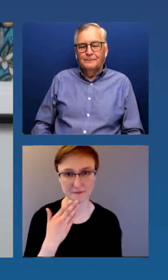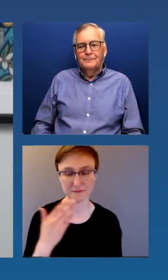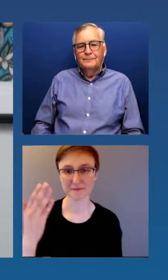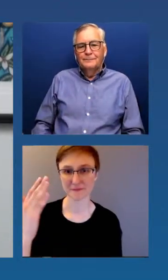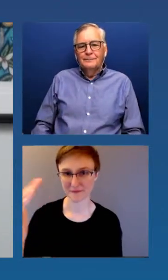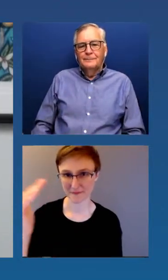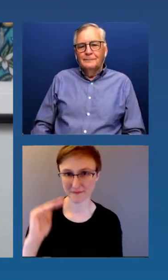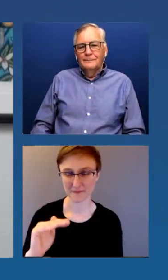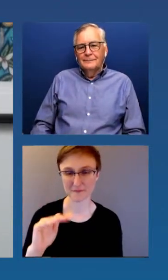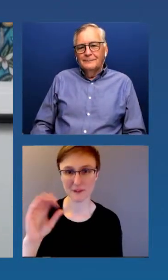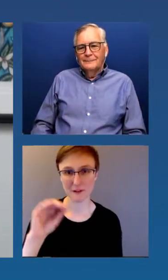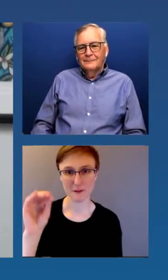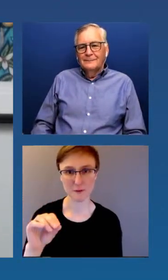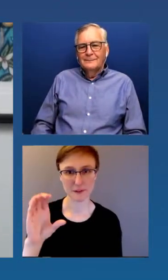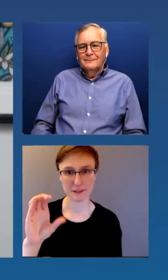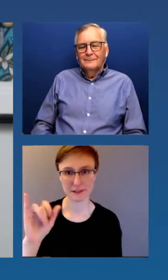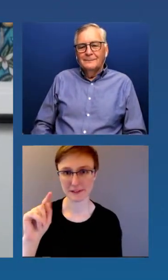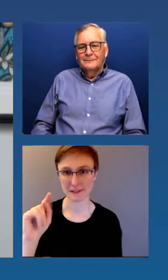Citizen. Bruce?